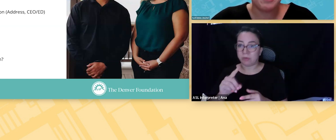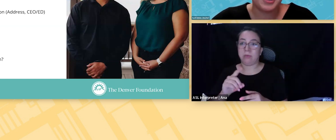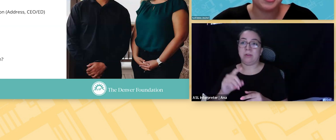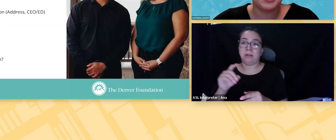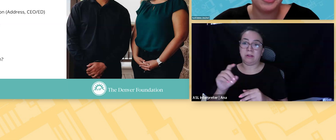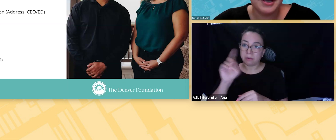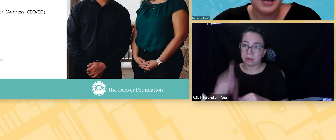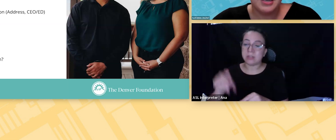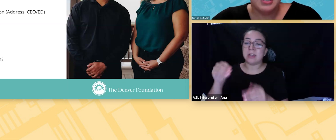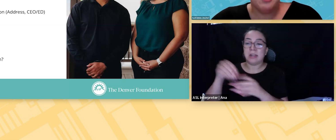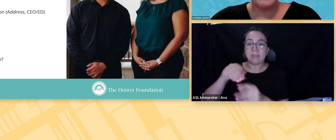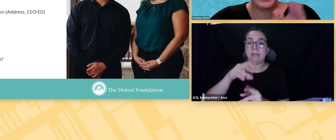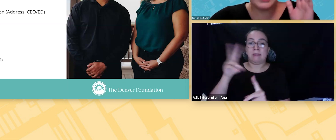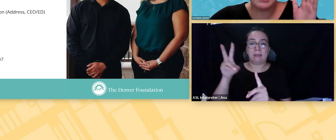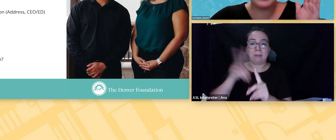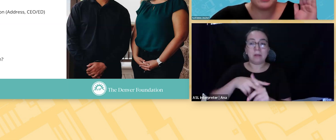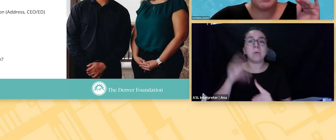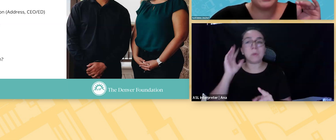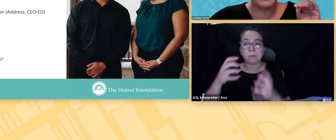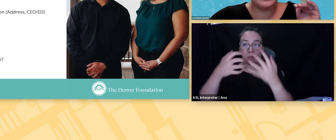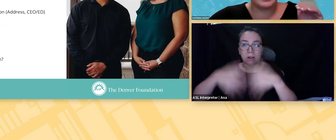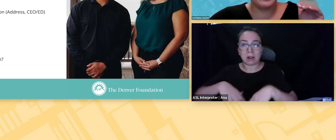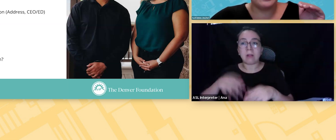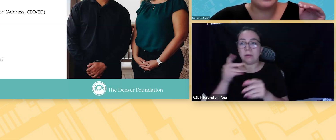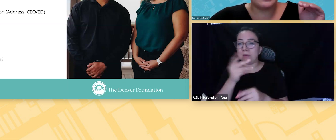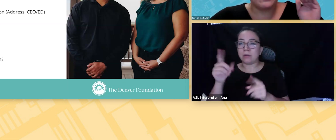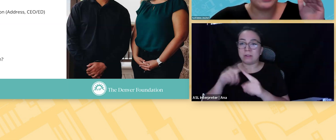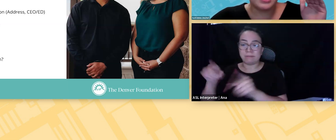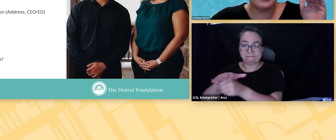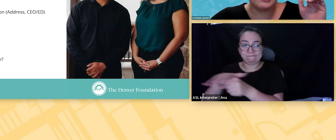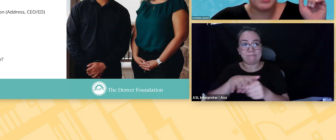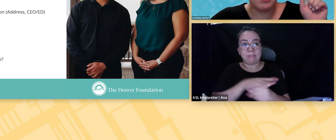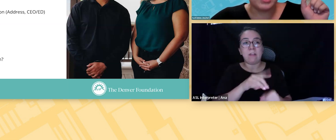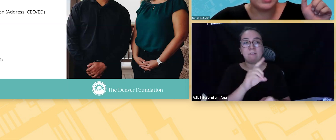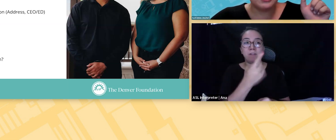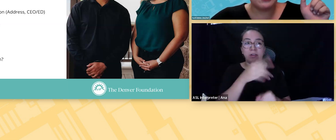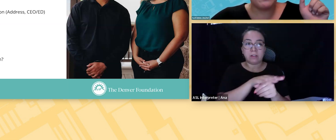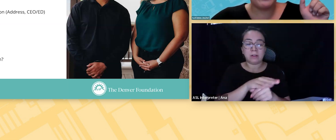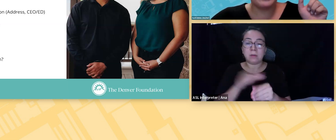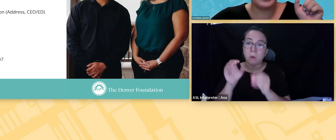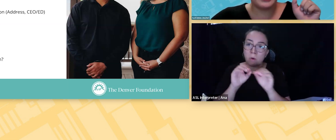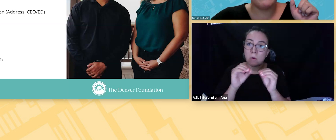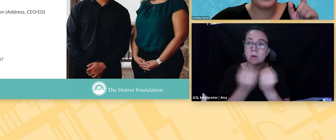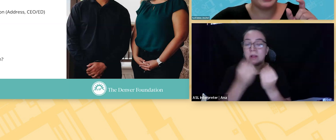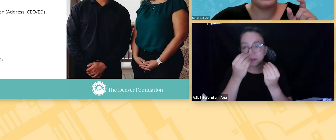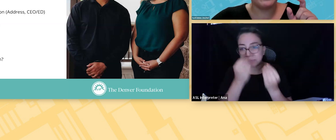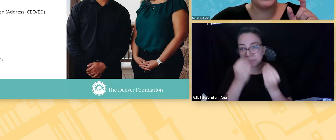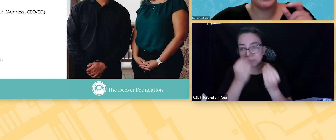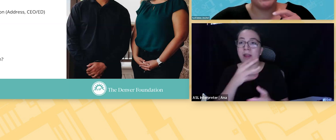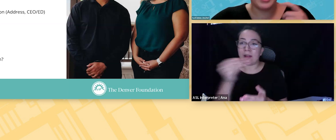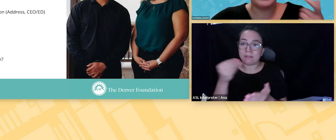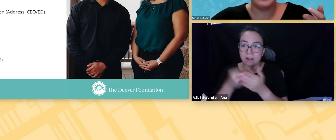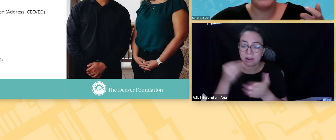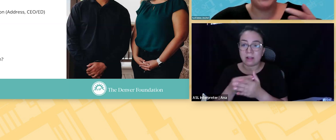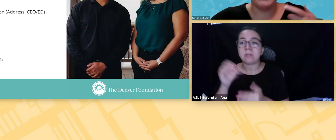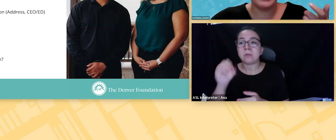the application? We're going to break it down into a couple different sections. This first section is about organization information and financials. So